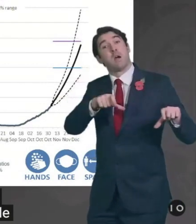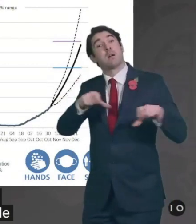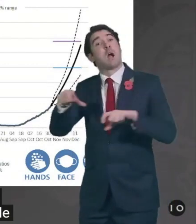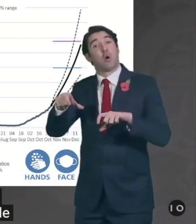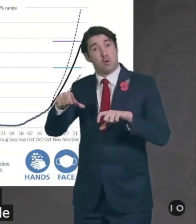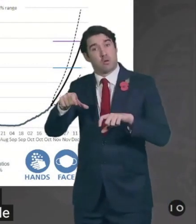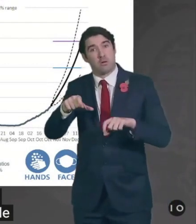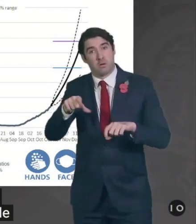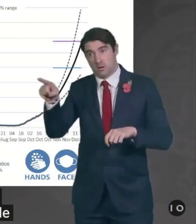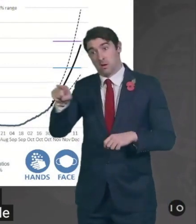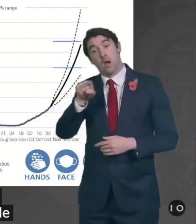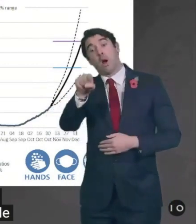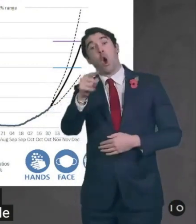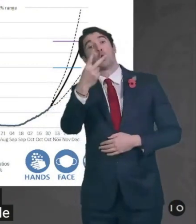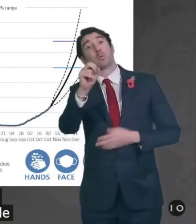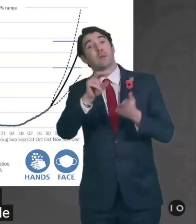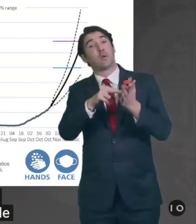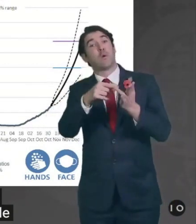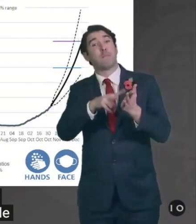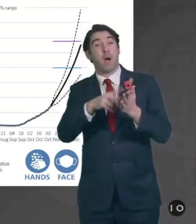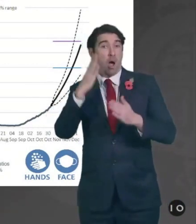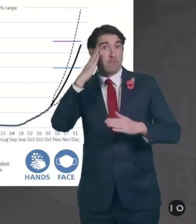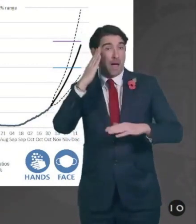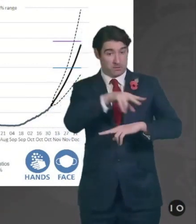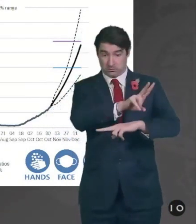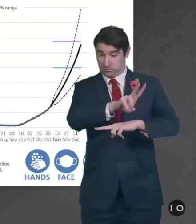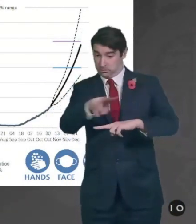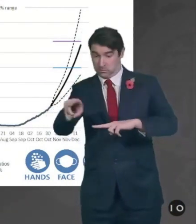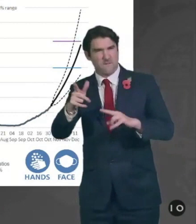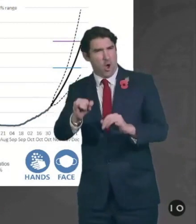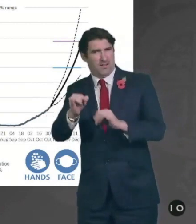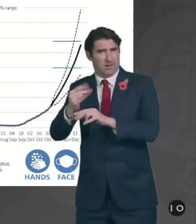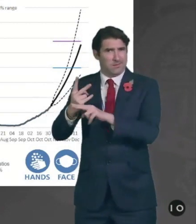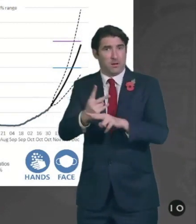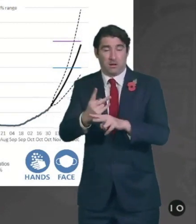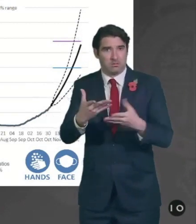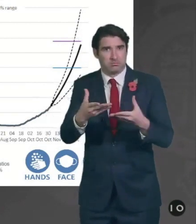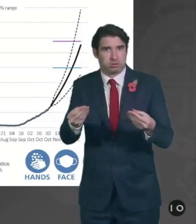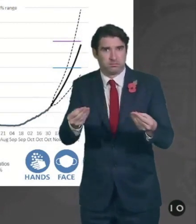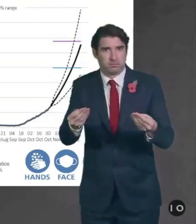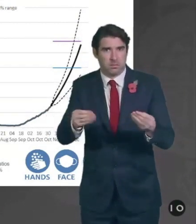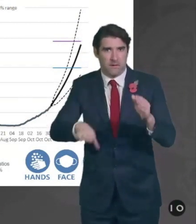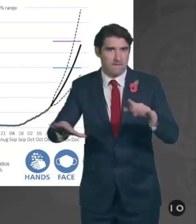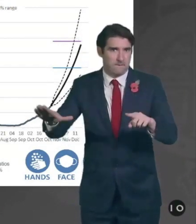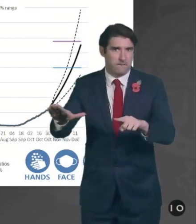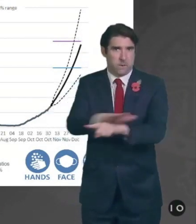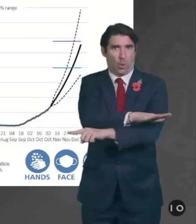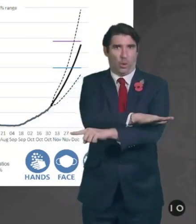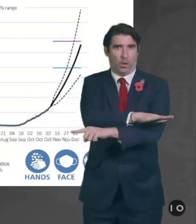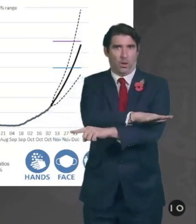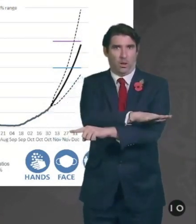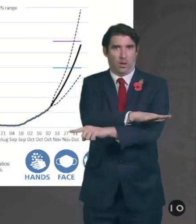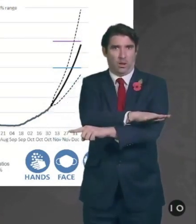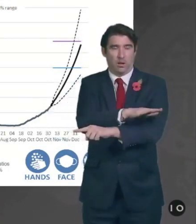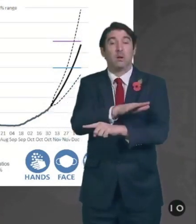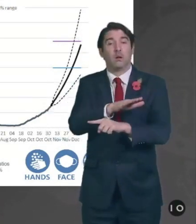fall on average, that the extra available beds would then be exceeded a couple of days later, 3 days later,